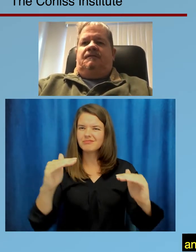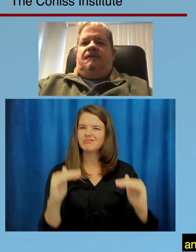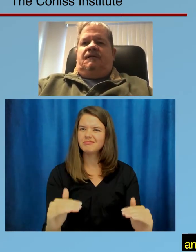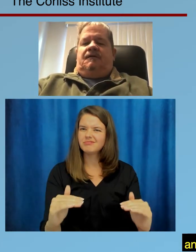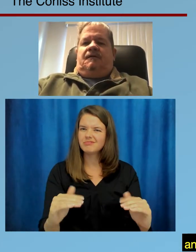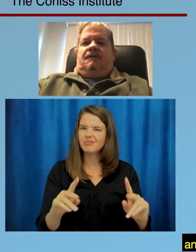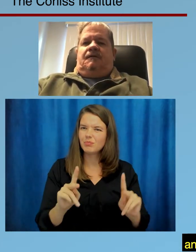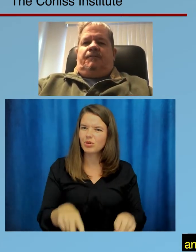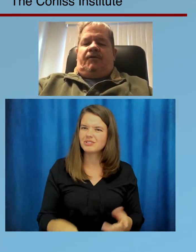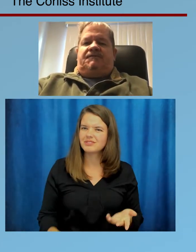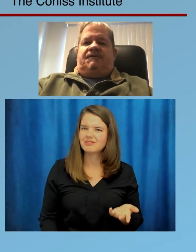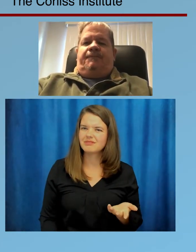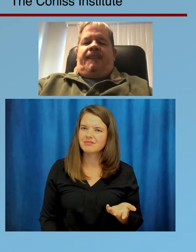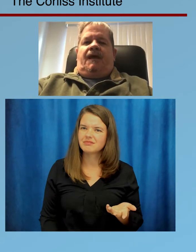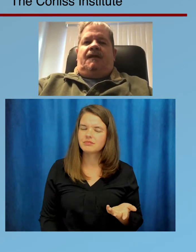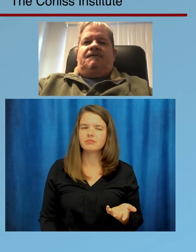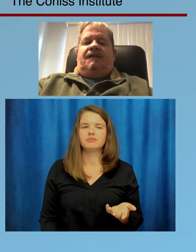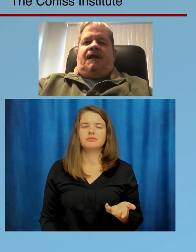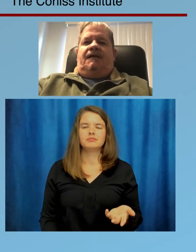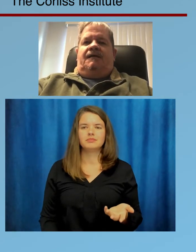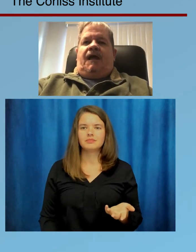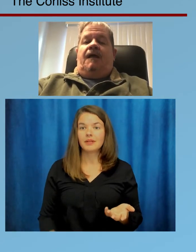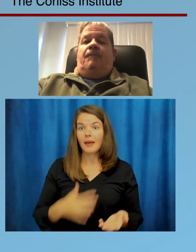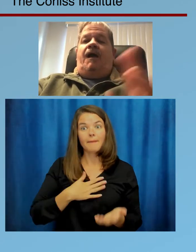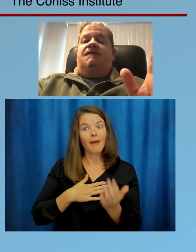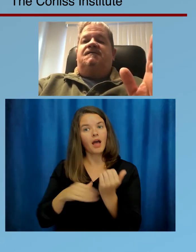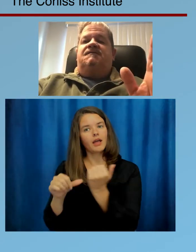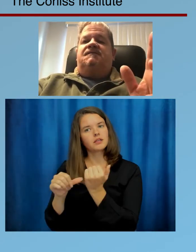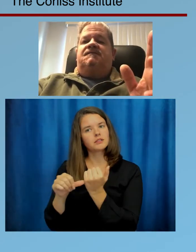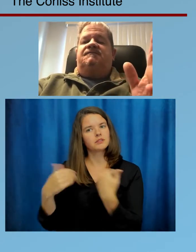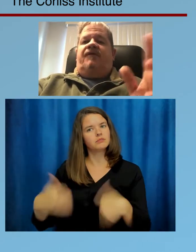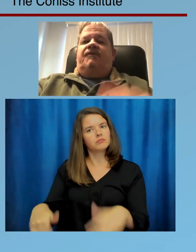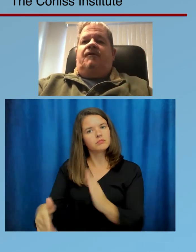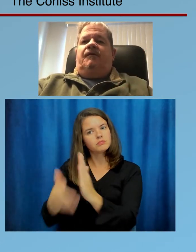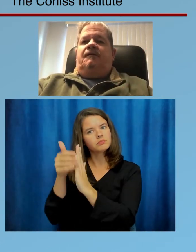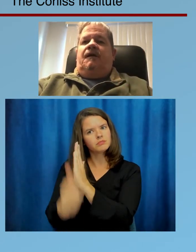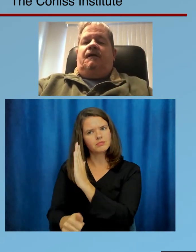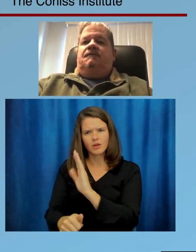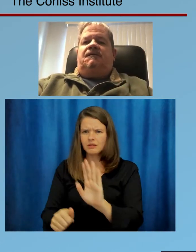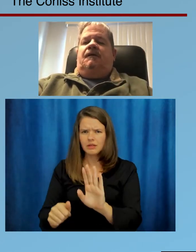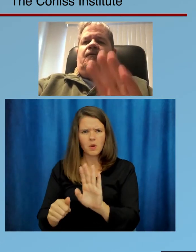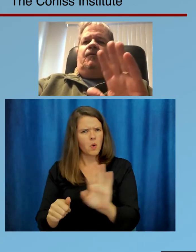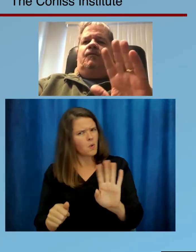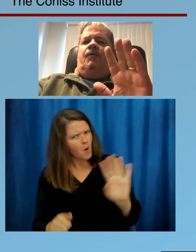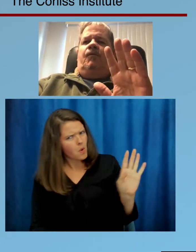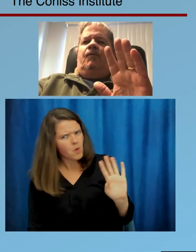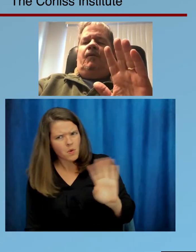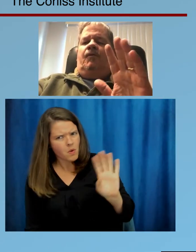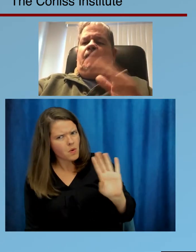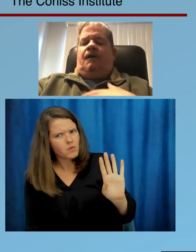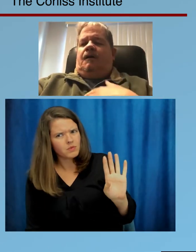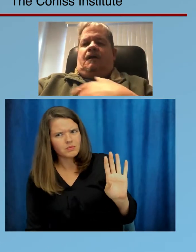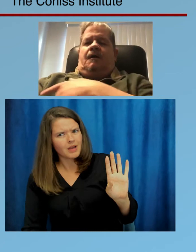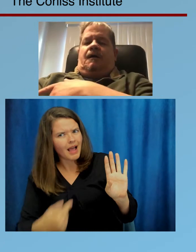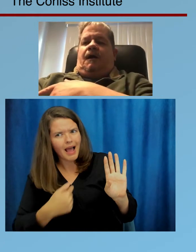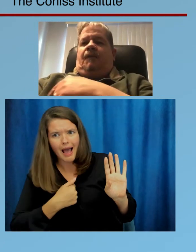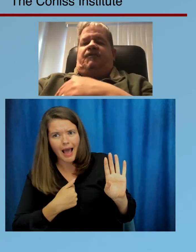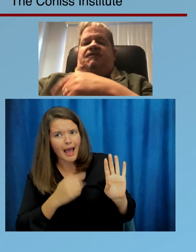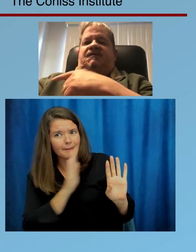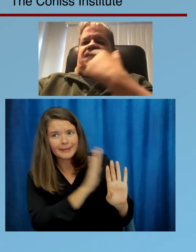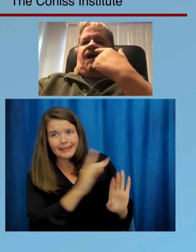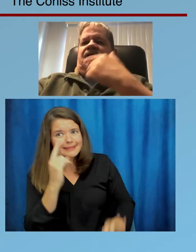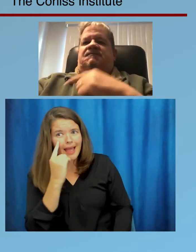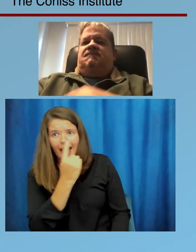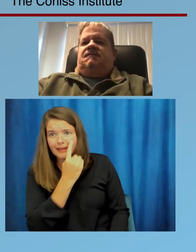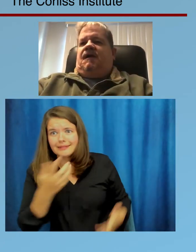third-rate person. And it's like, and my assistant is very good. And he'll say, oh, whoa, whoa, whoa, whoa. I'm